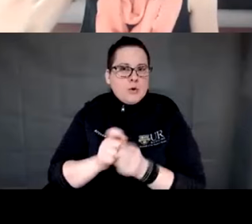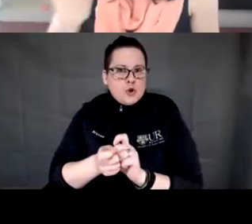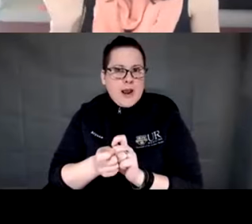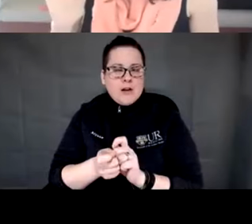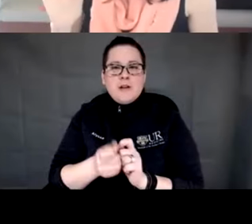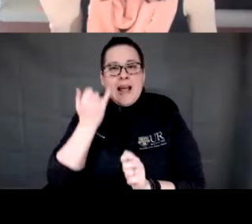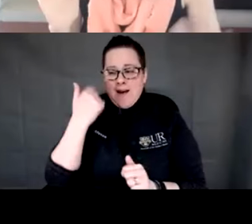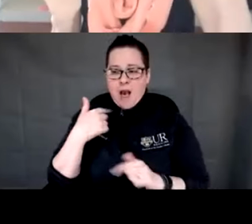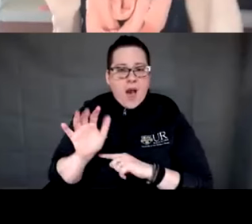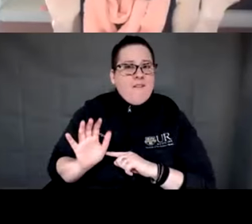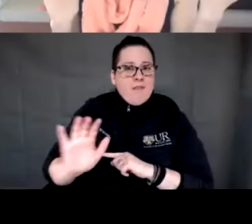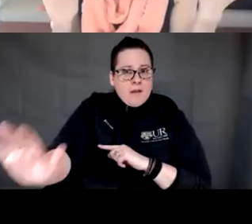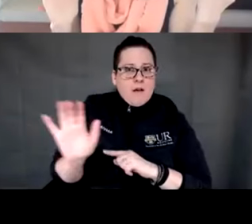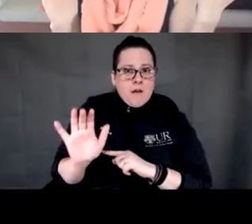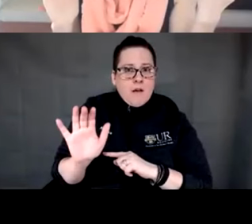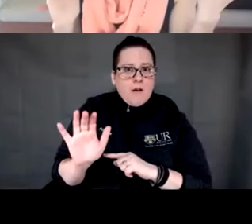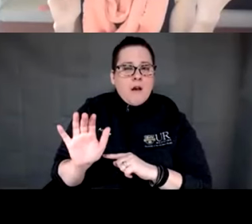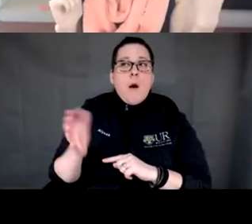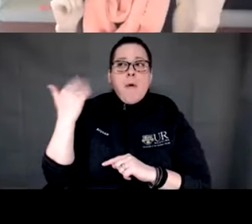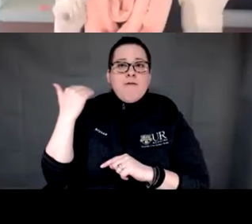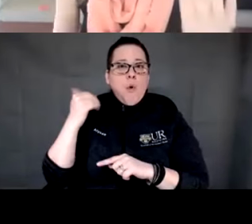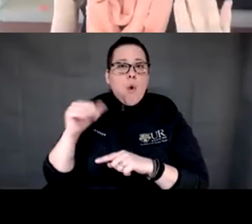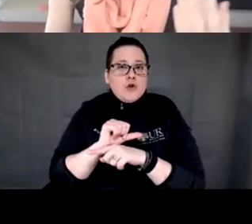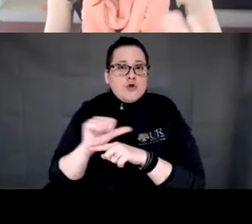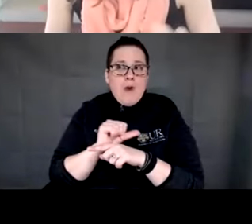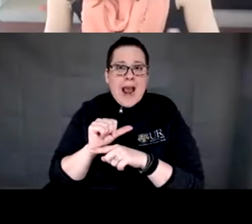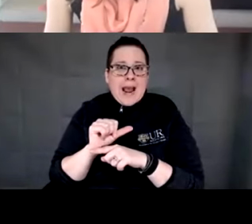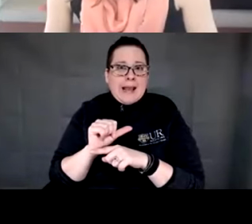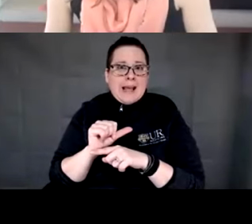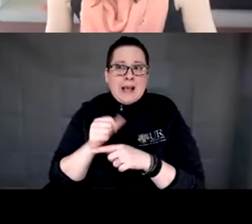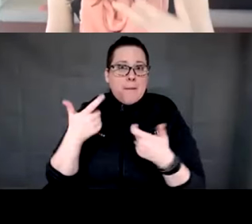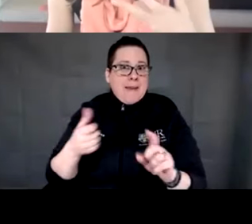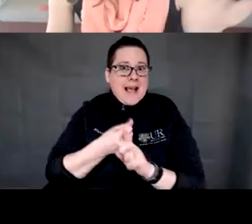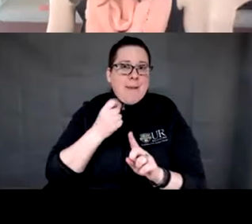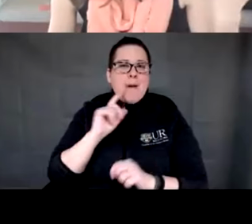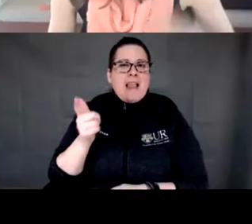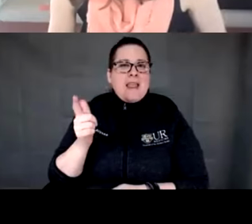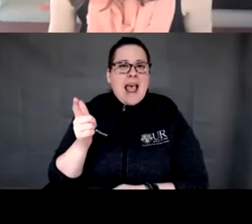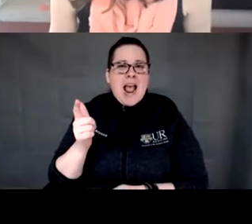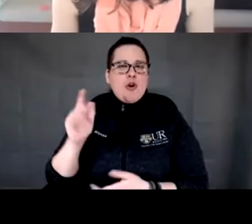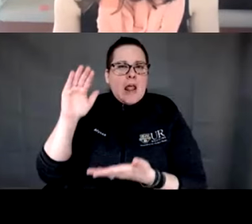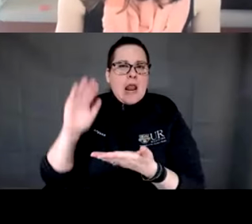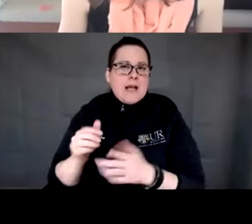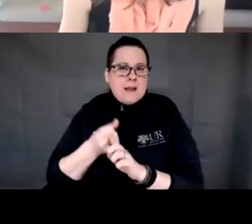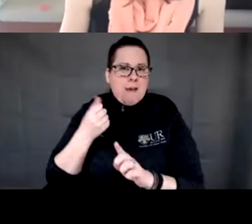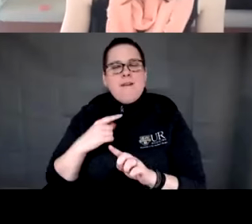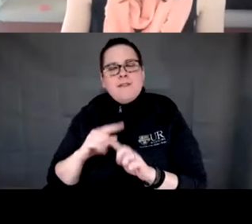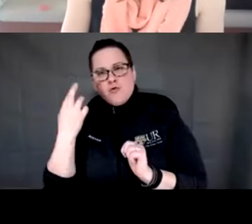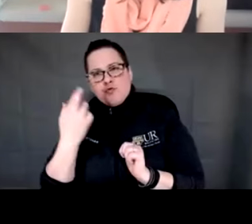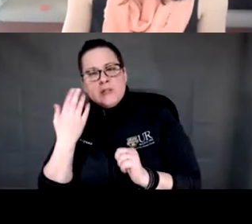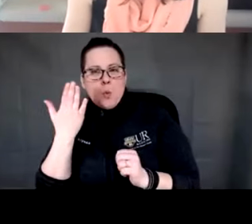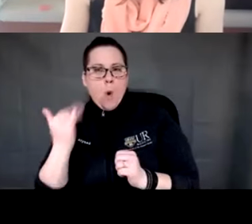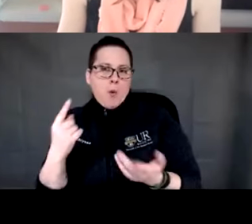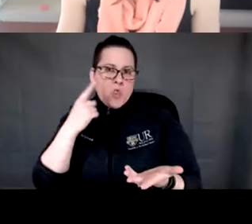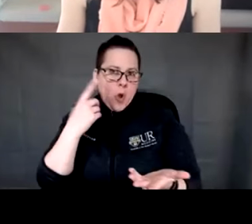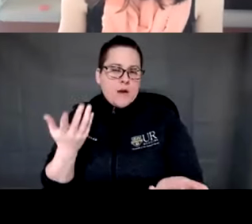forelimb flexion had a big impact early in training and a smaller impact later on. And there's lots of reasons that that was a candidate hypothesis,